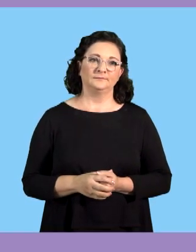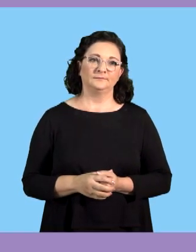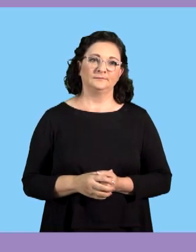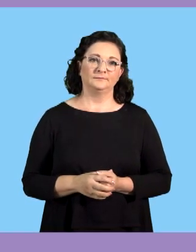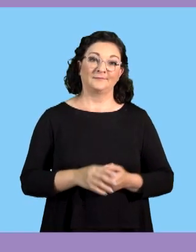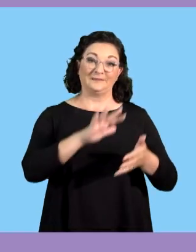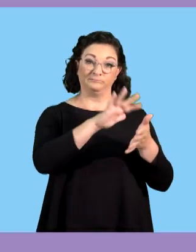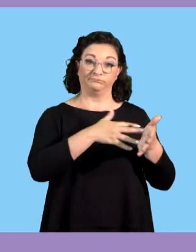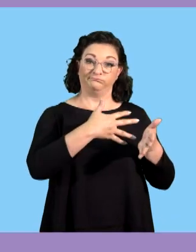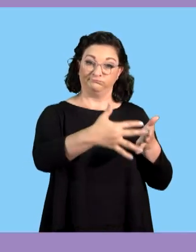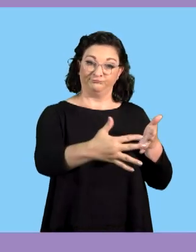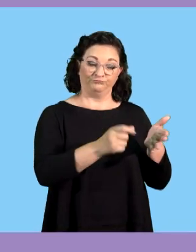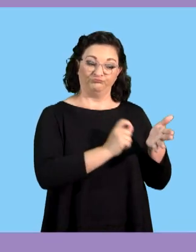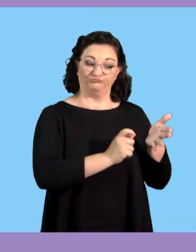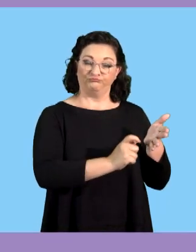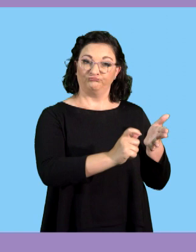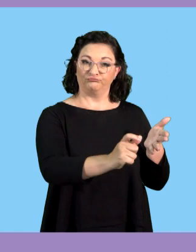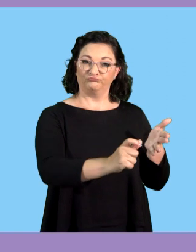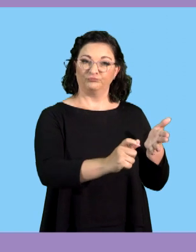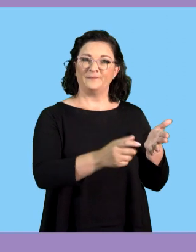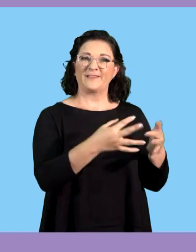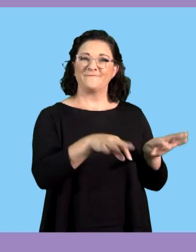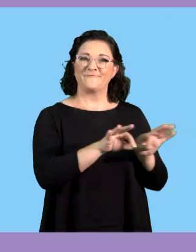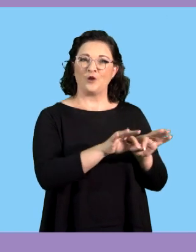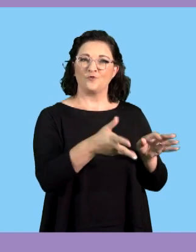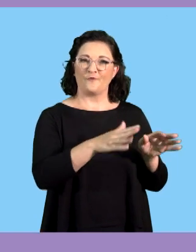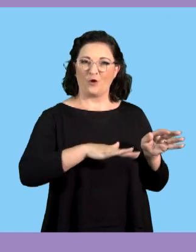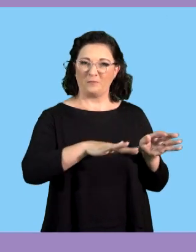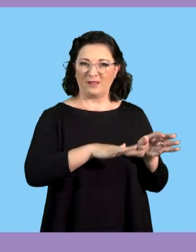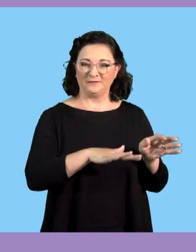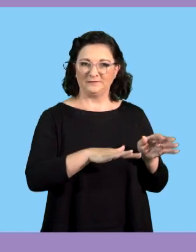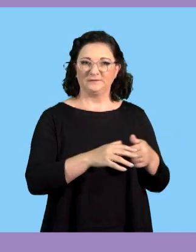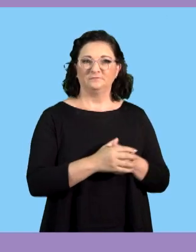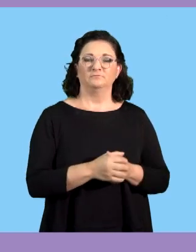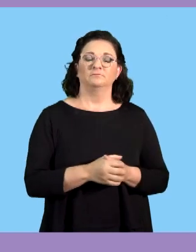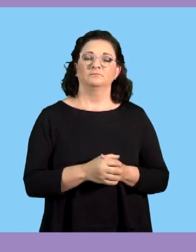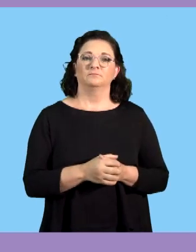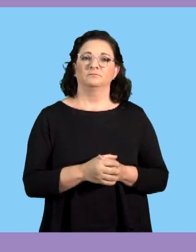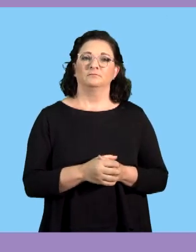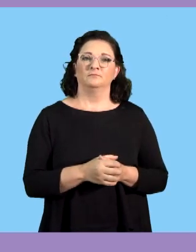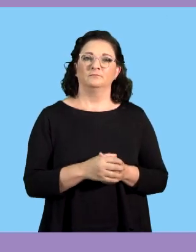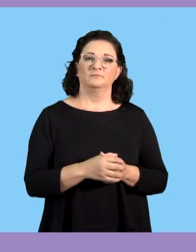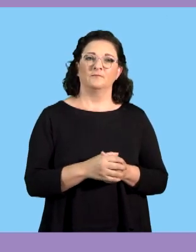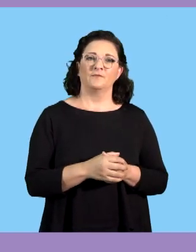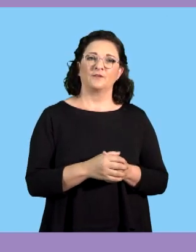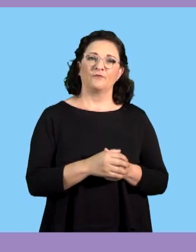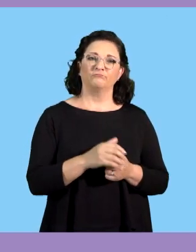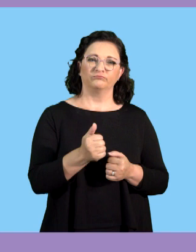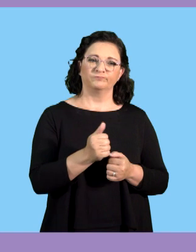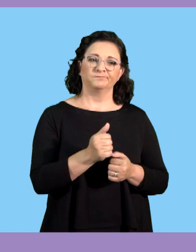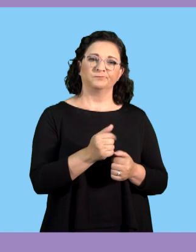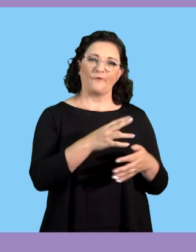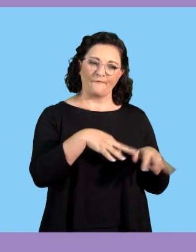This is our place value chart, which speaks to the position of each